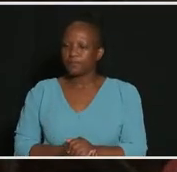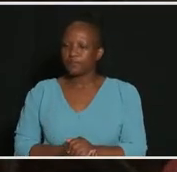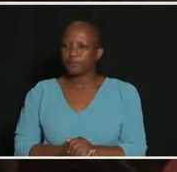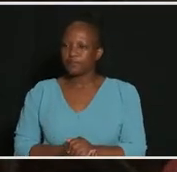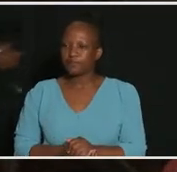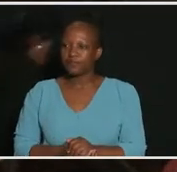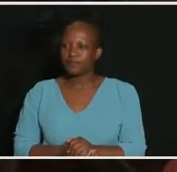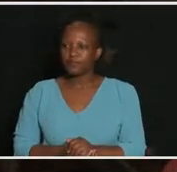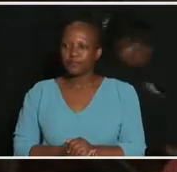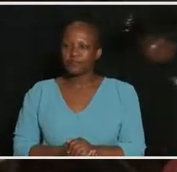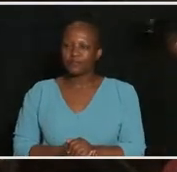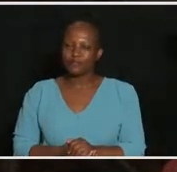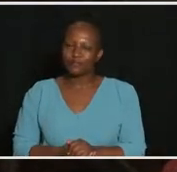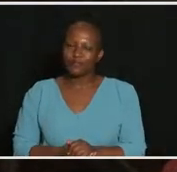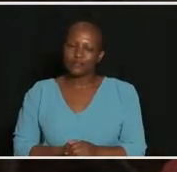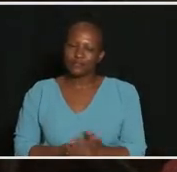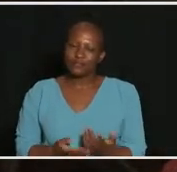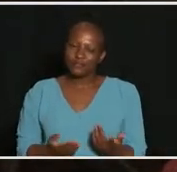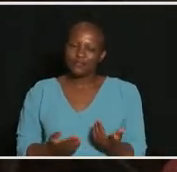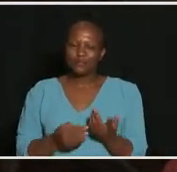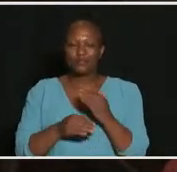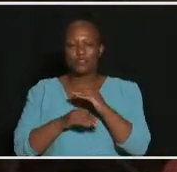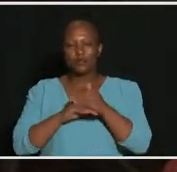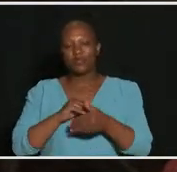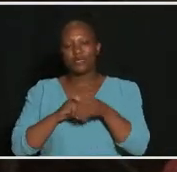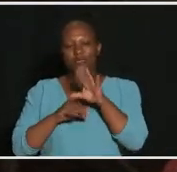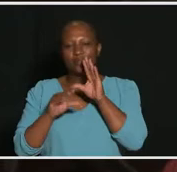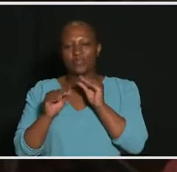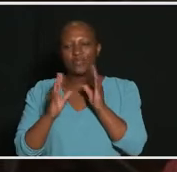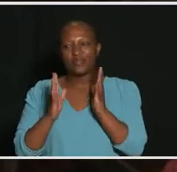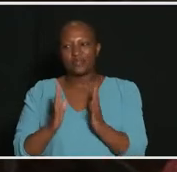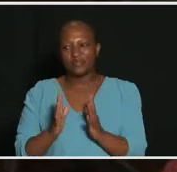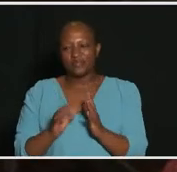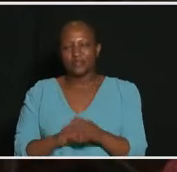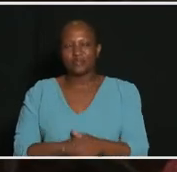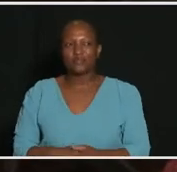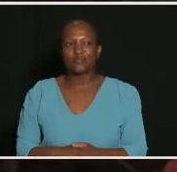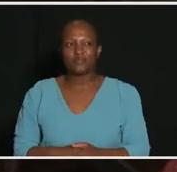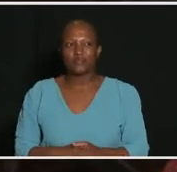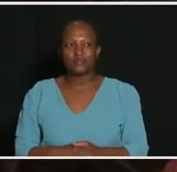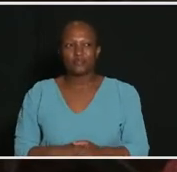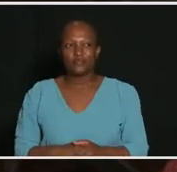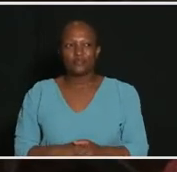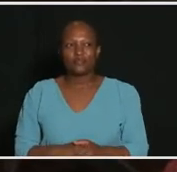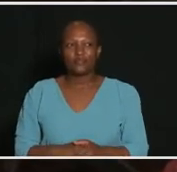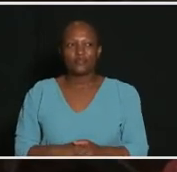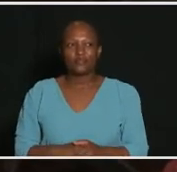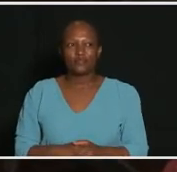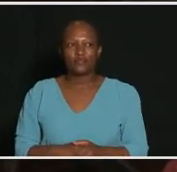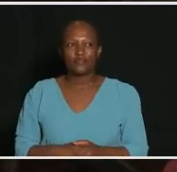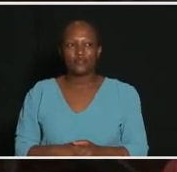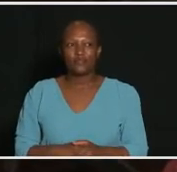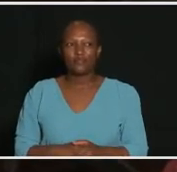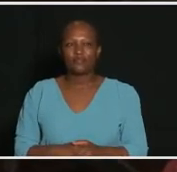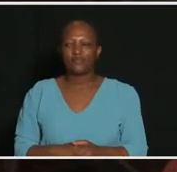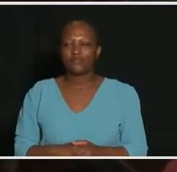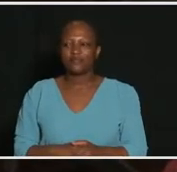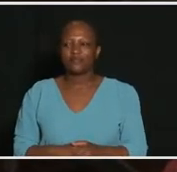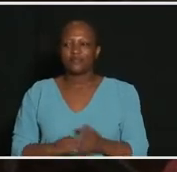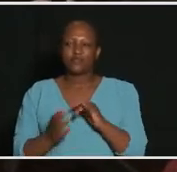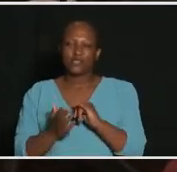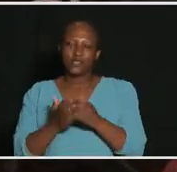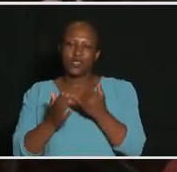also to protect Learners maybe before I finish a chair just to remind the house that